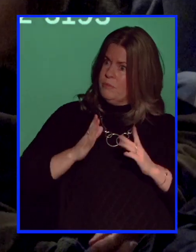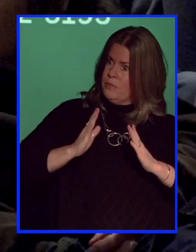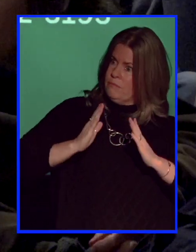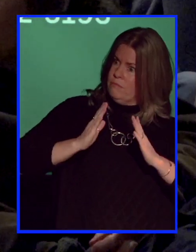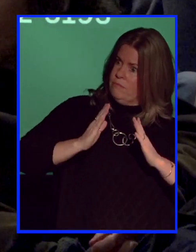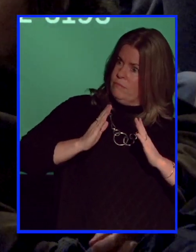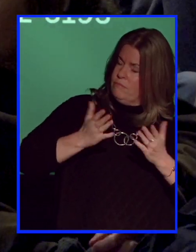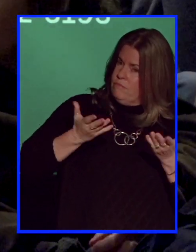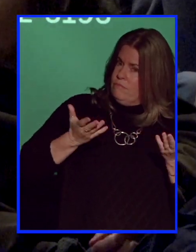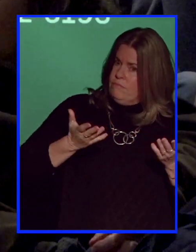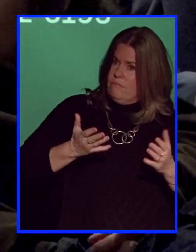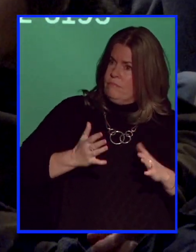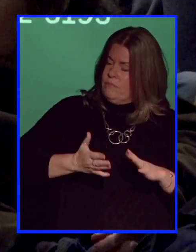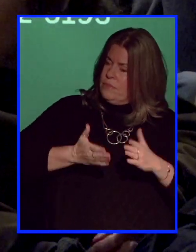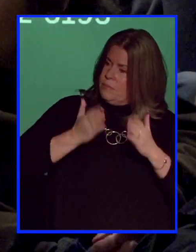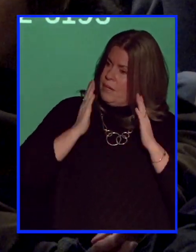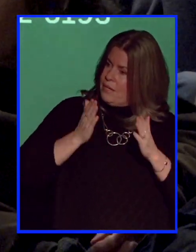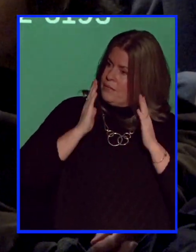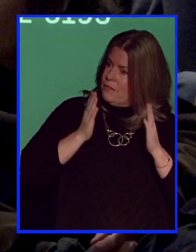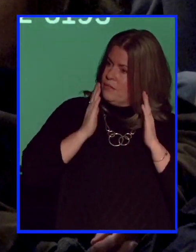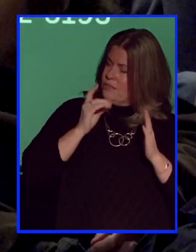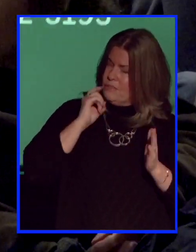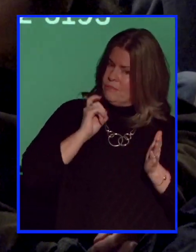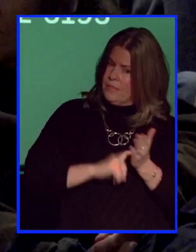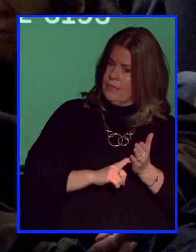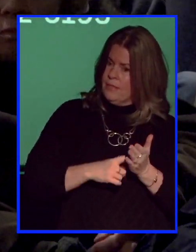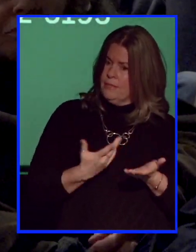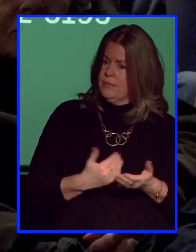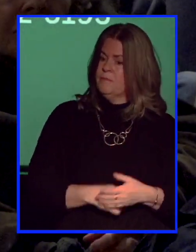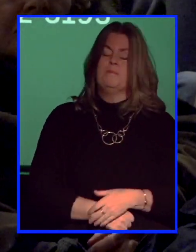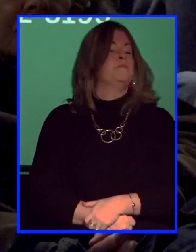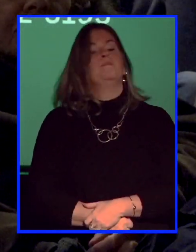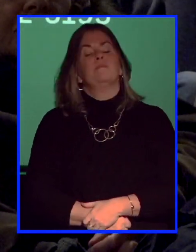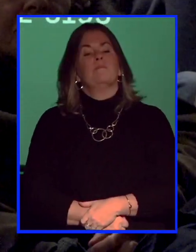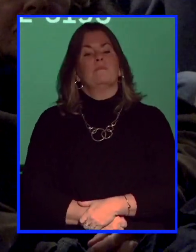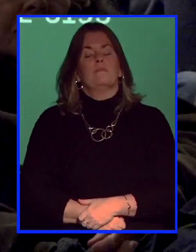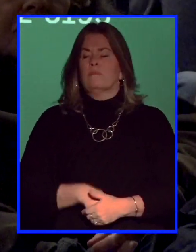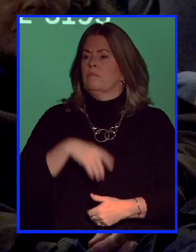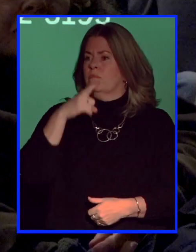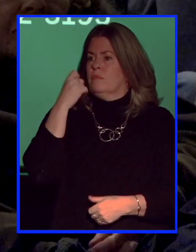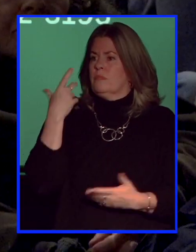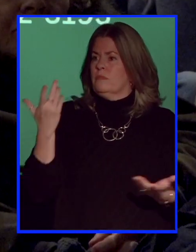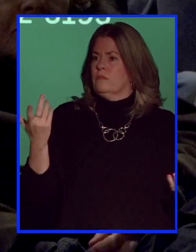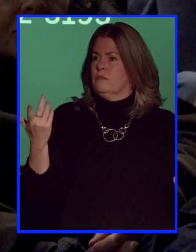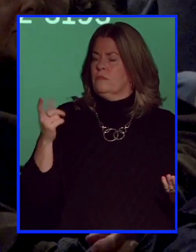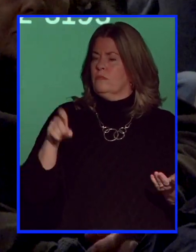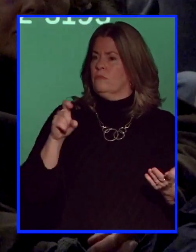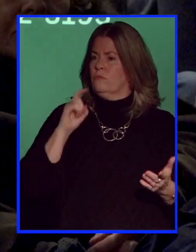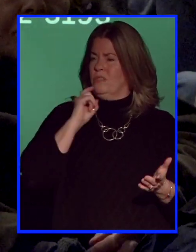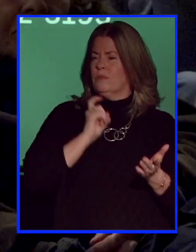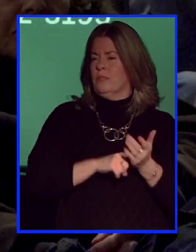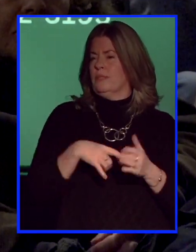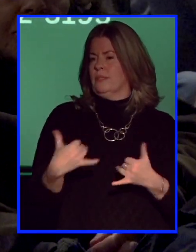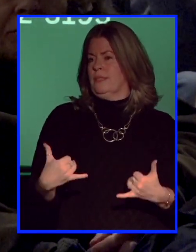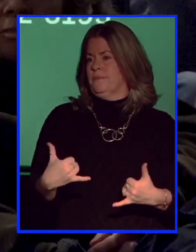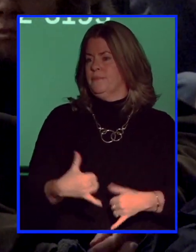to really make an acknowledgement of it? Because we need to know, we need to acknowledge it